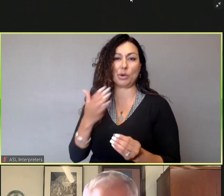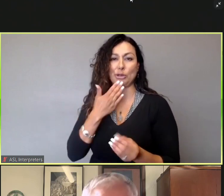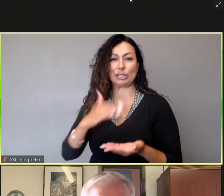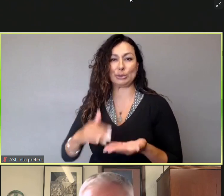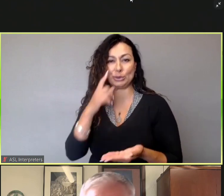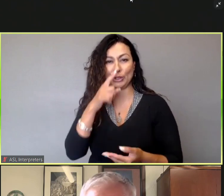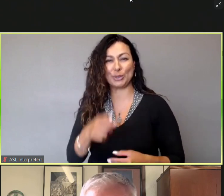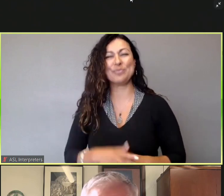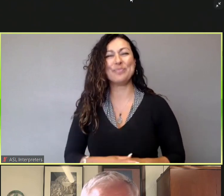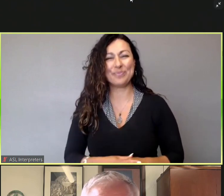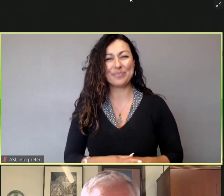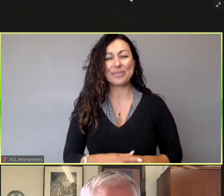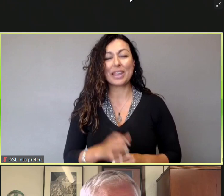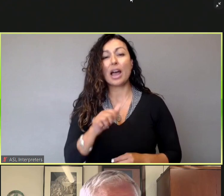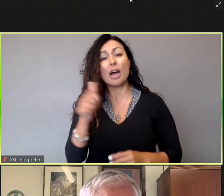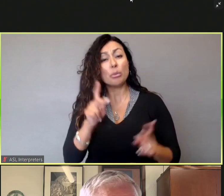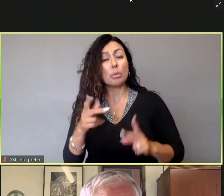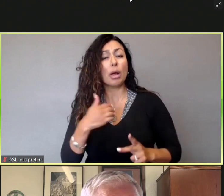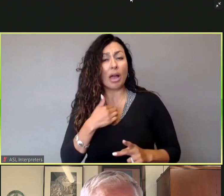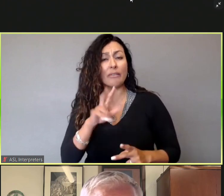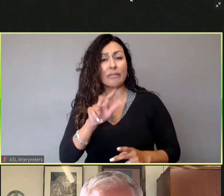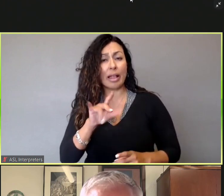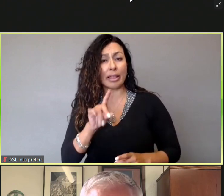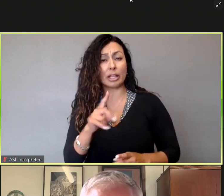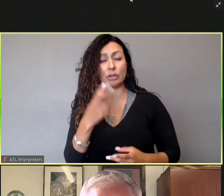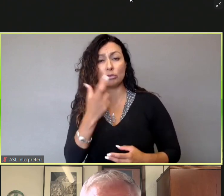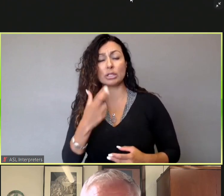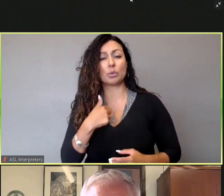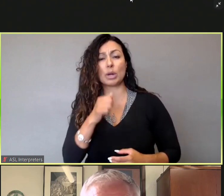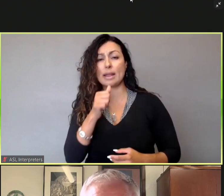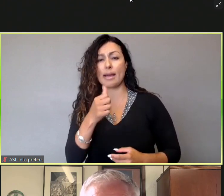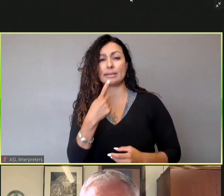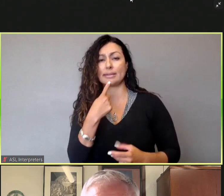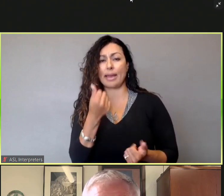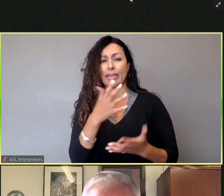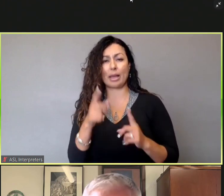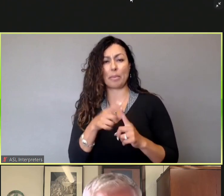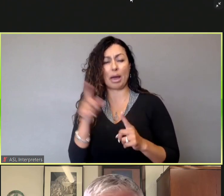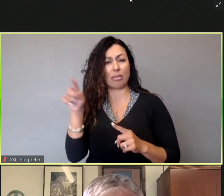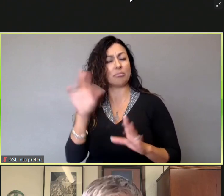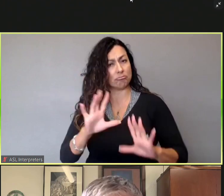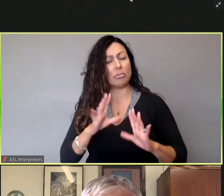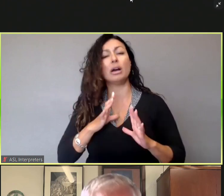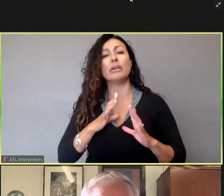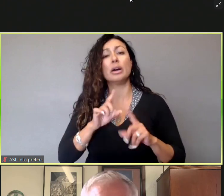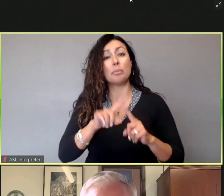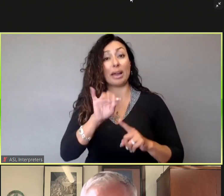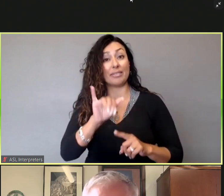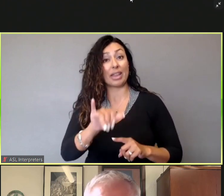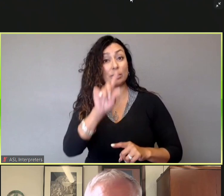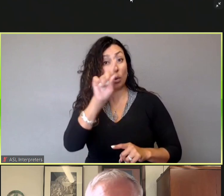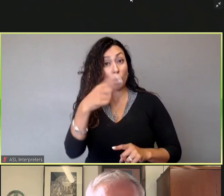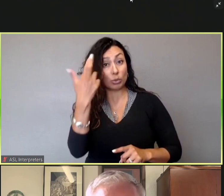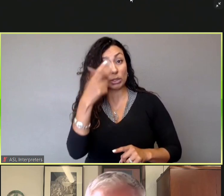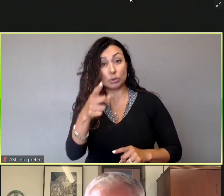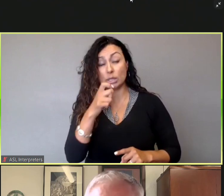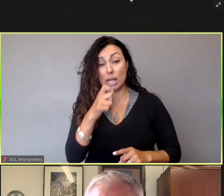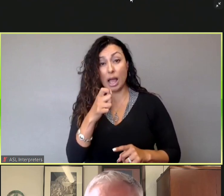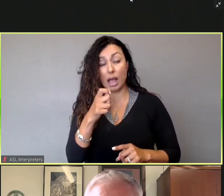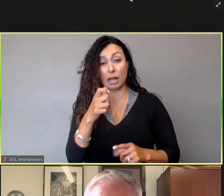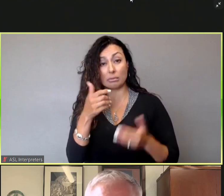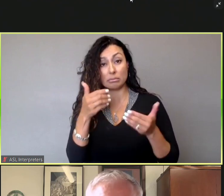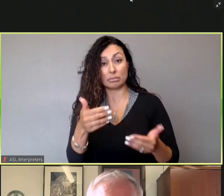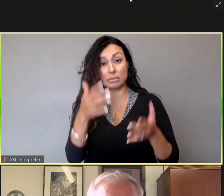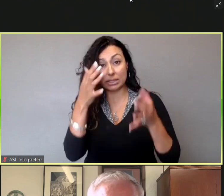other people still have valid reasons, and we're not saying anything about them, but if that was the only reason you weren't getting vaccinated, now you